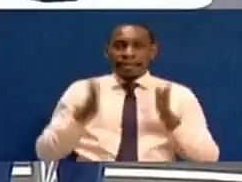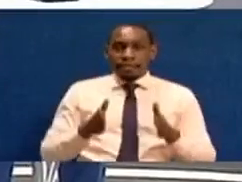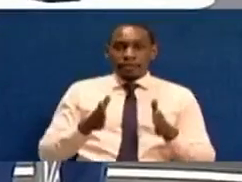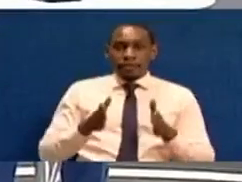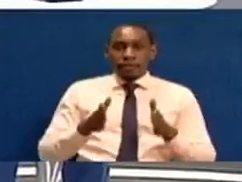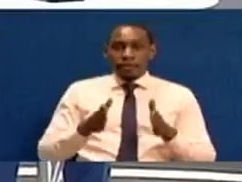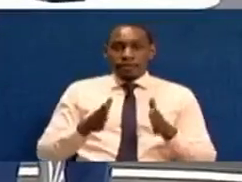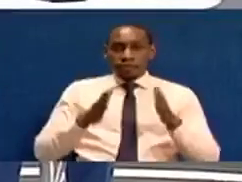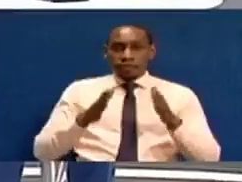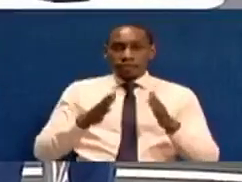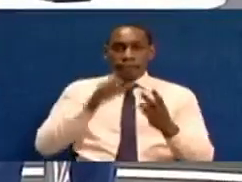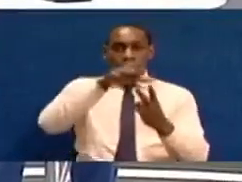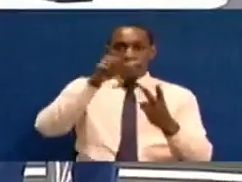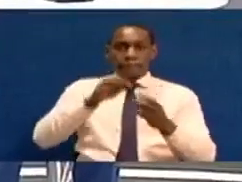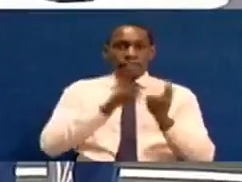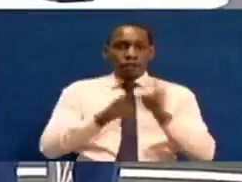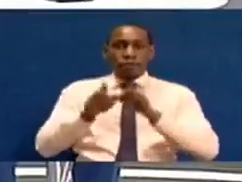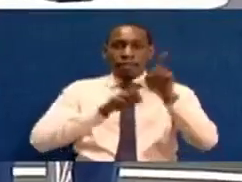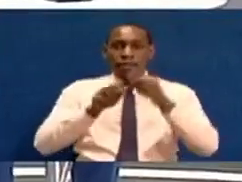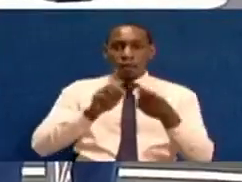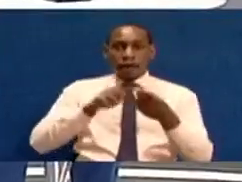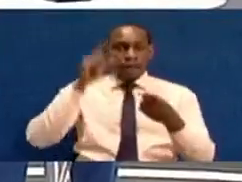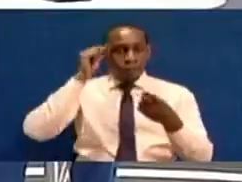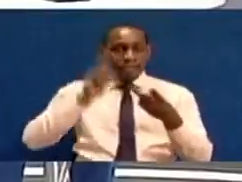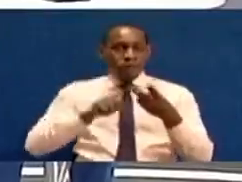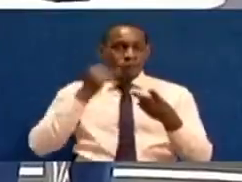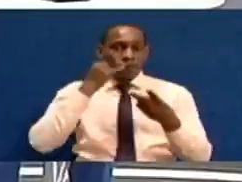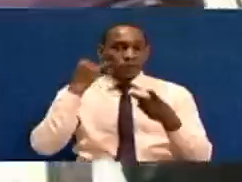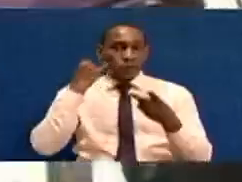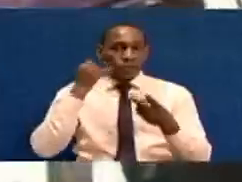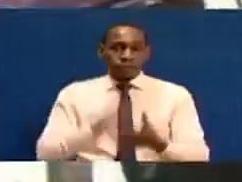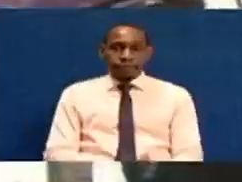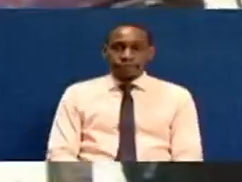opting for traditional destinations like Mombasa and Nakuru. Faisal Ahmed has more.